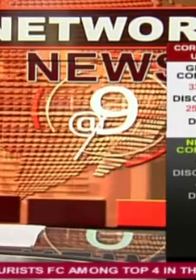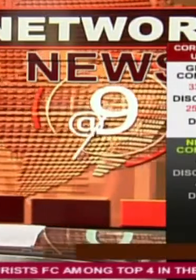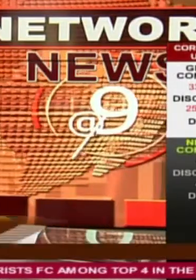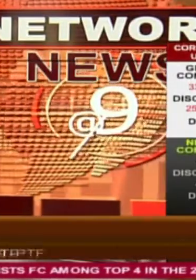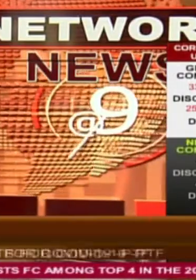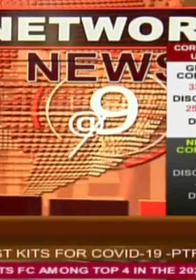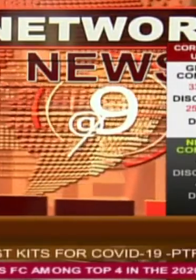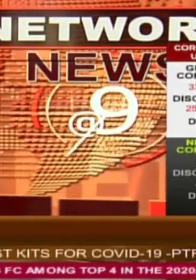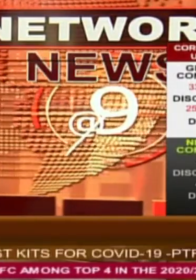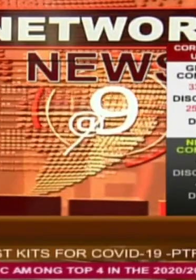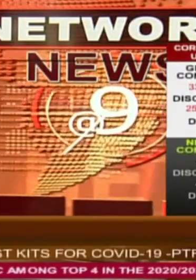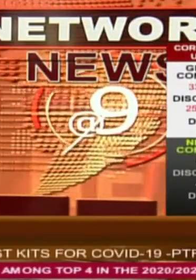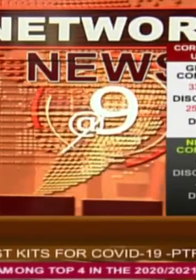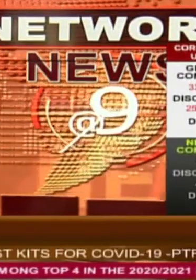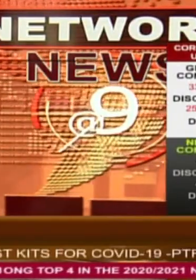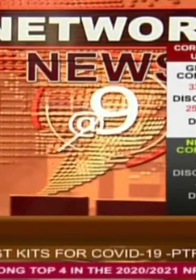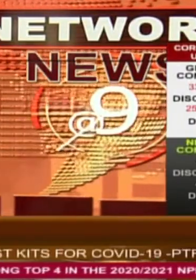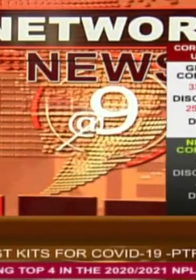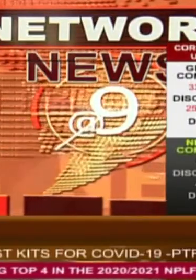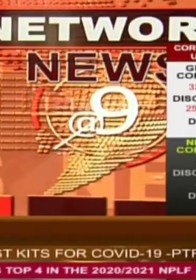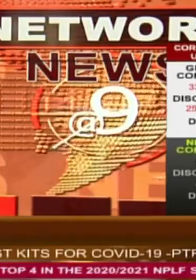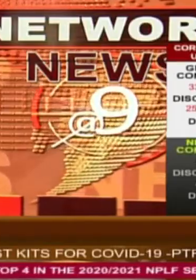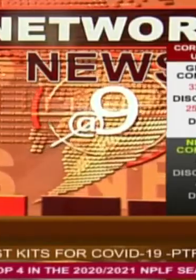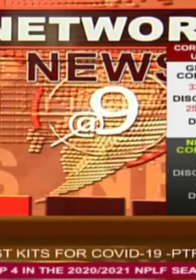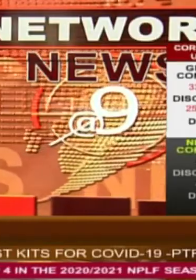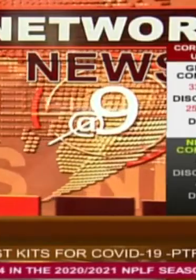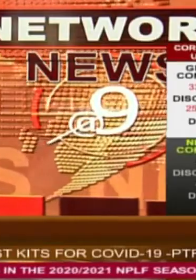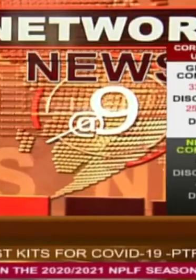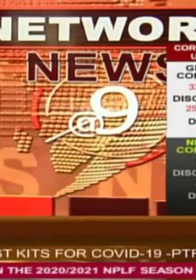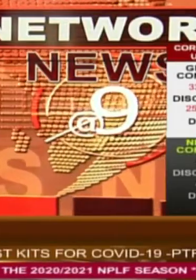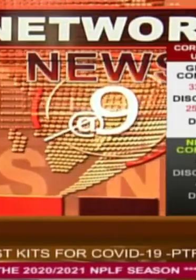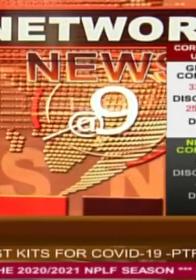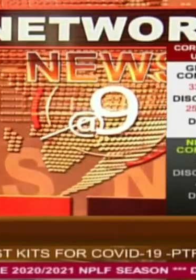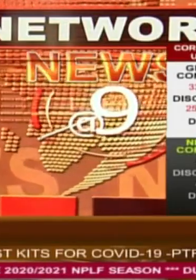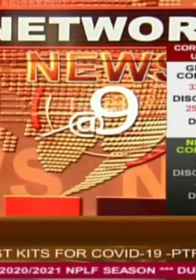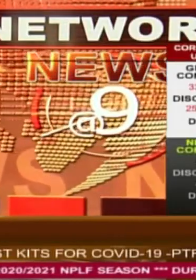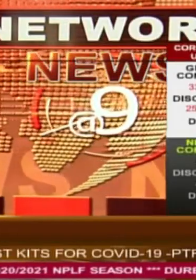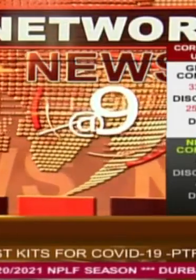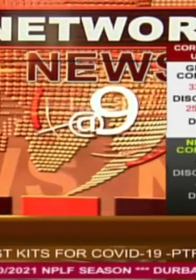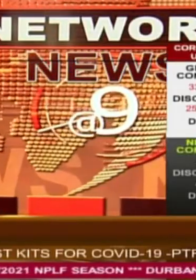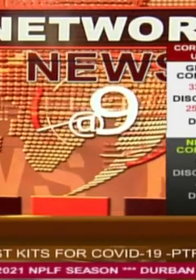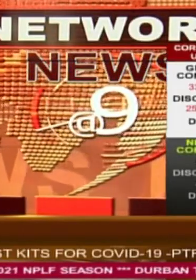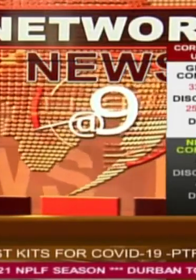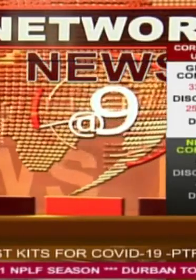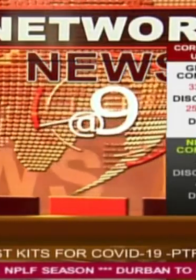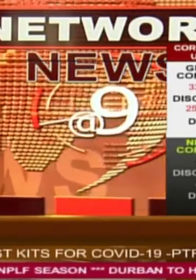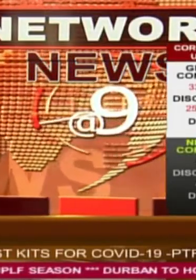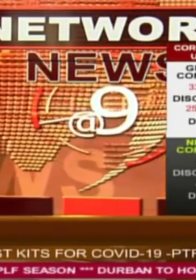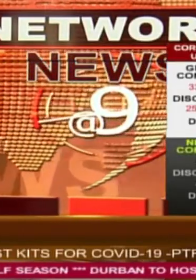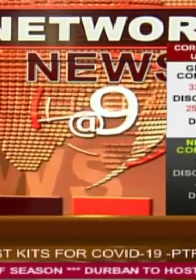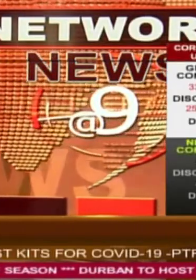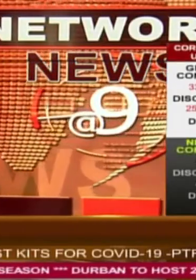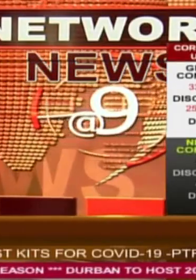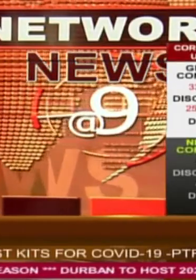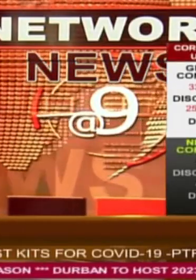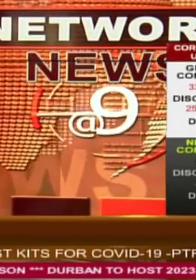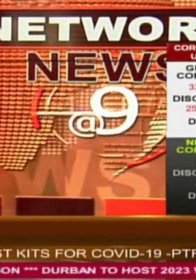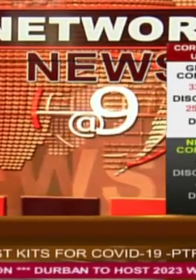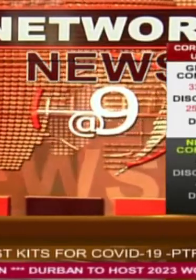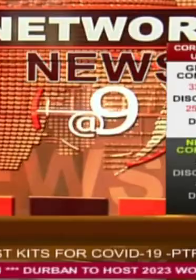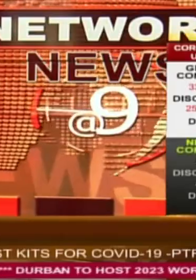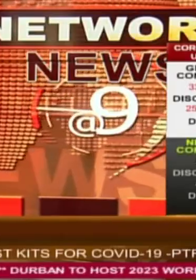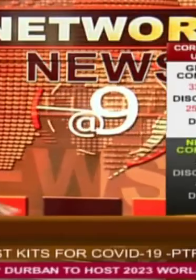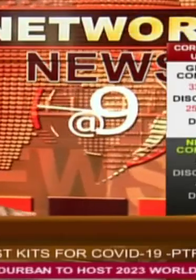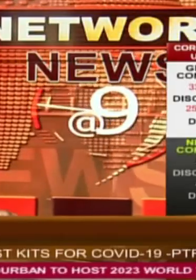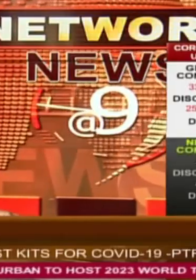for COVID-19 that can give results in less than 40 minutes. The new test kit was developed by Dr. Chika Onwuama